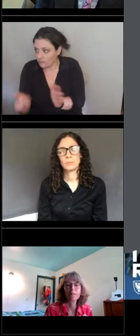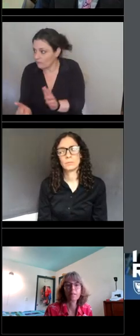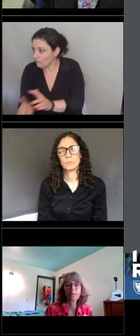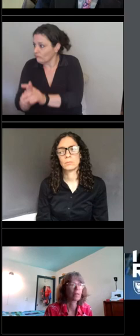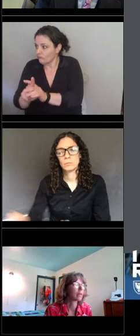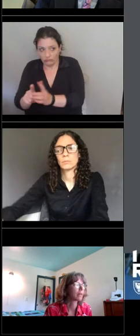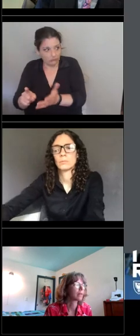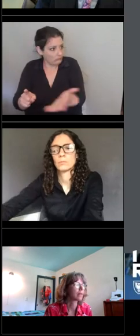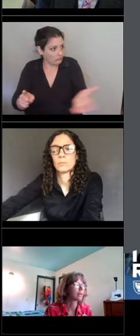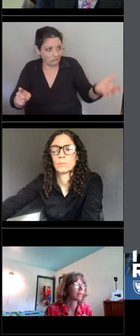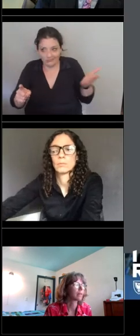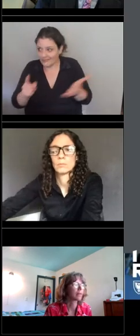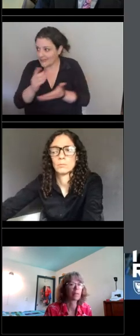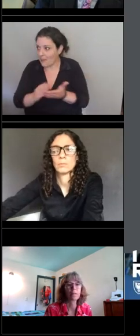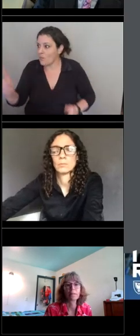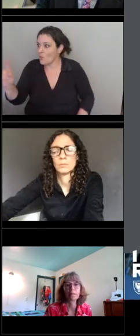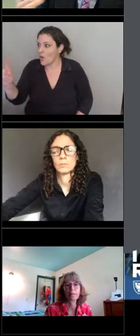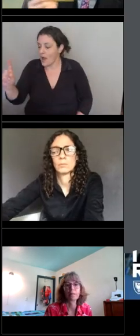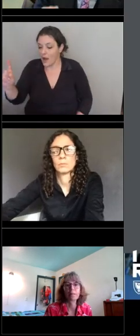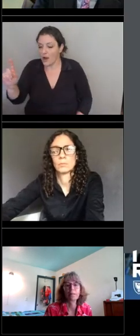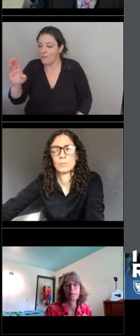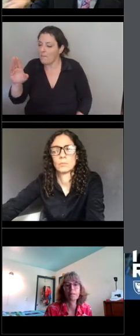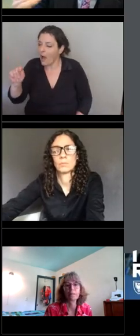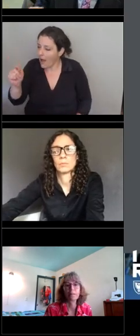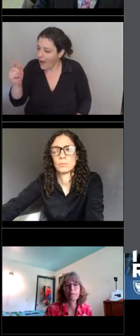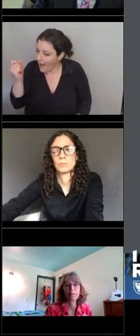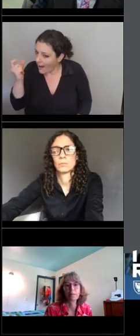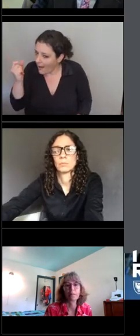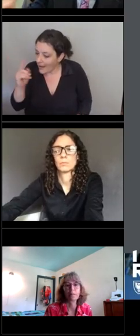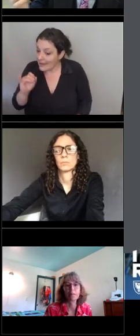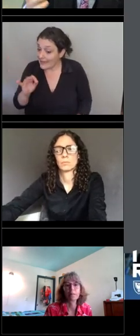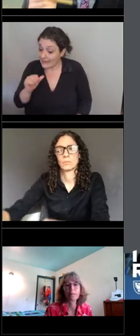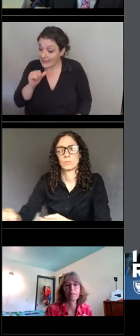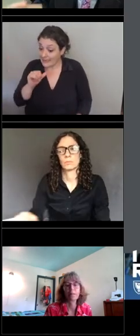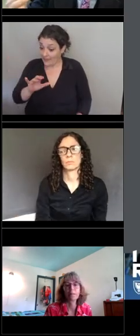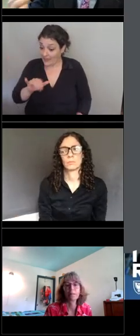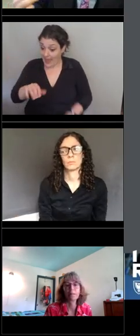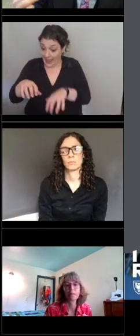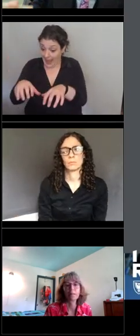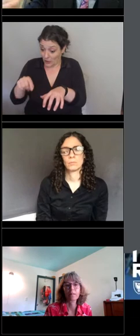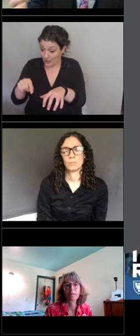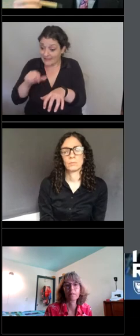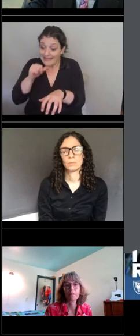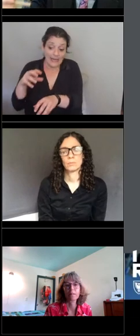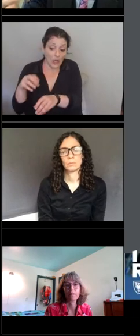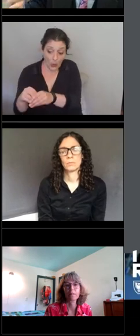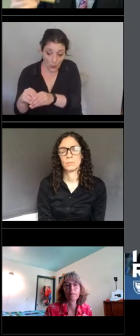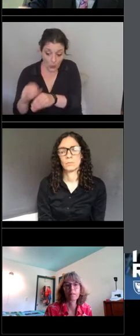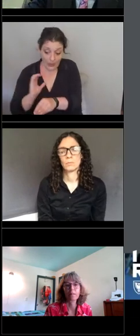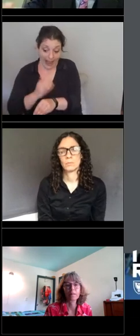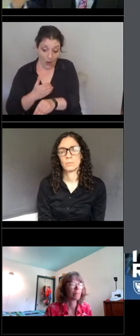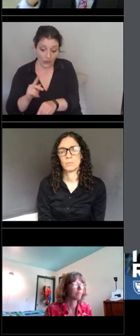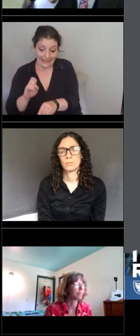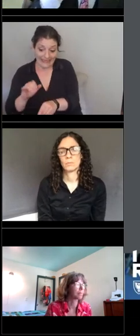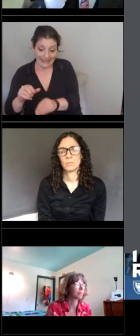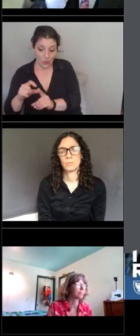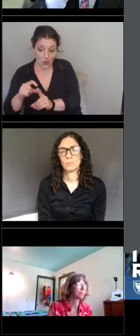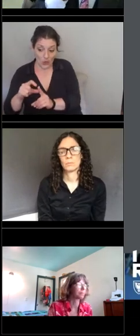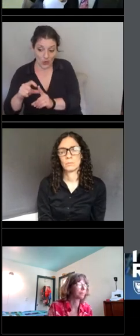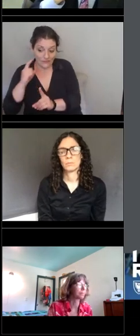by our analysis if it didn't include any of our keywords, right? If it didn't have climate or climate change or mitigation or